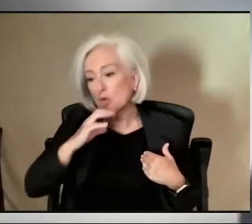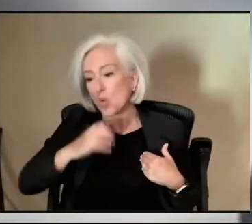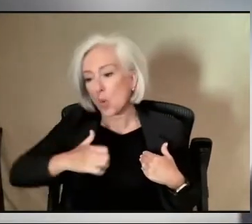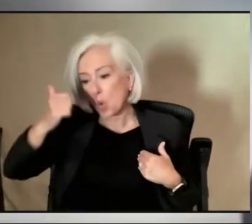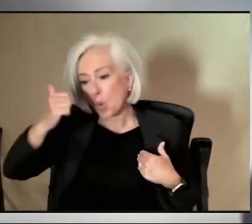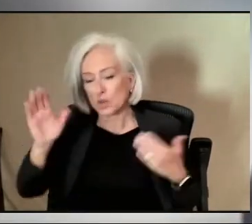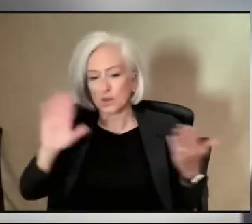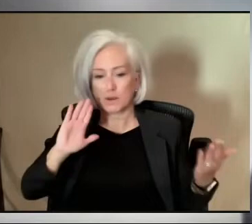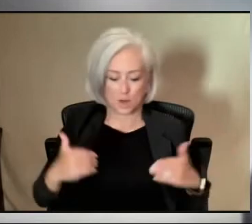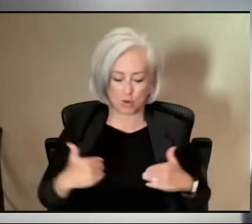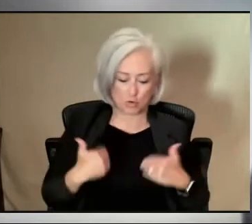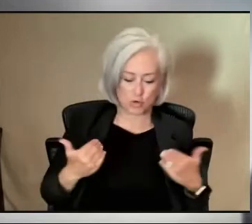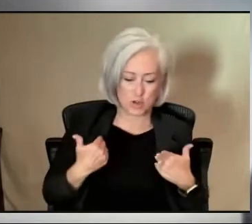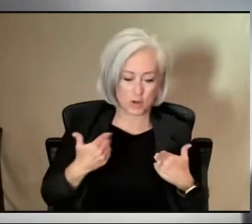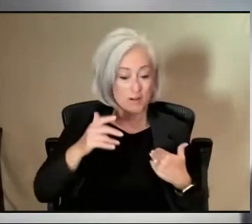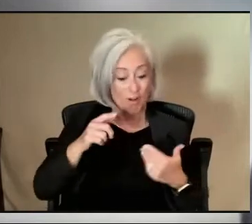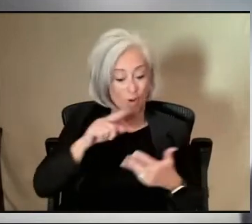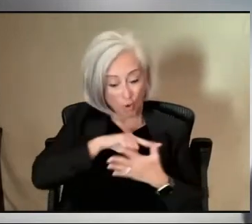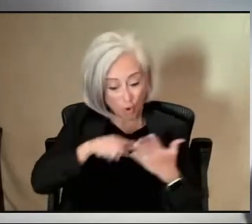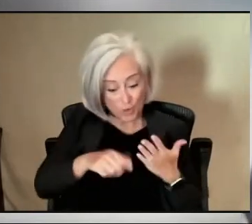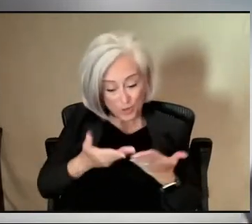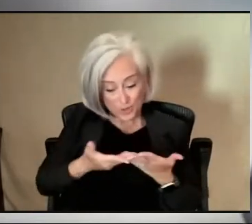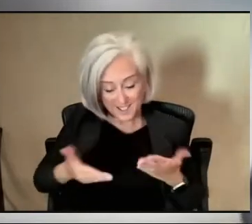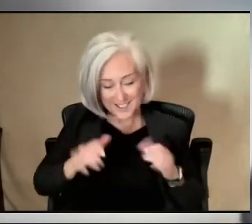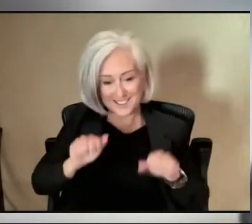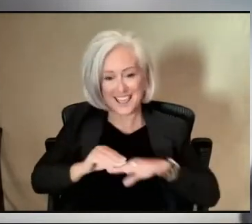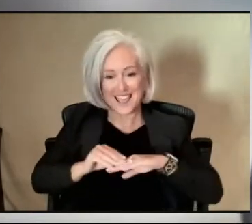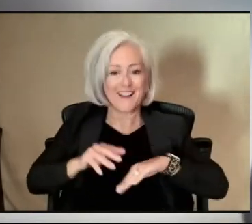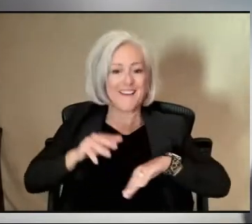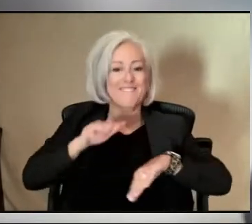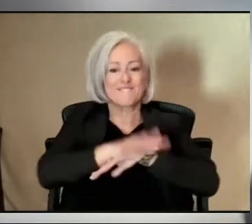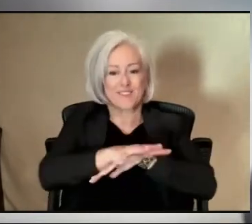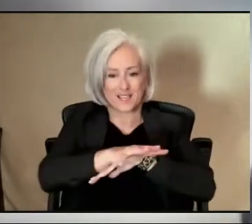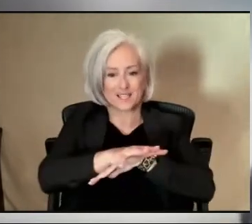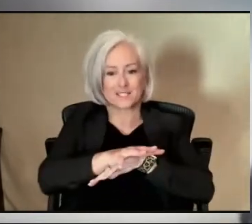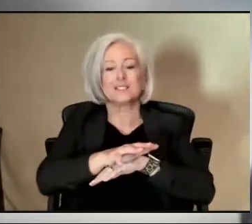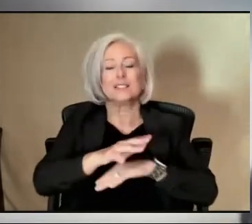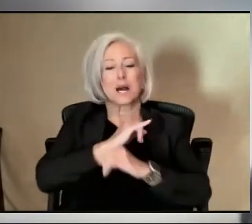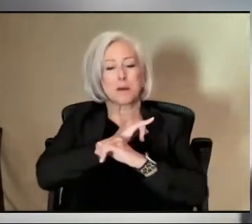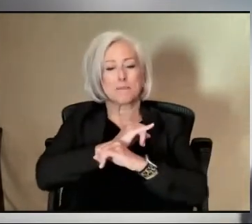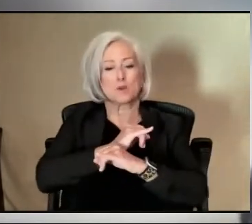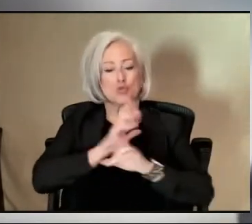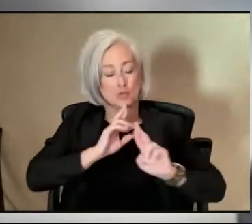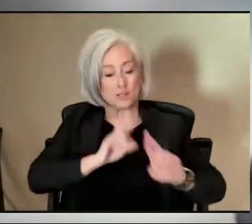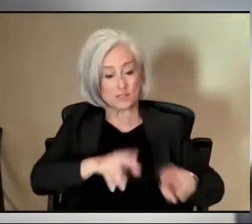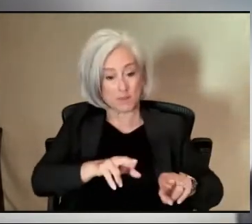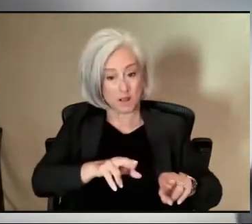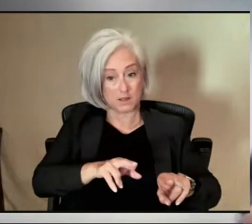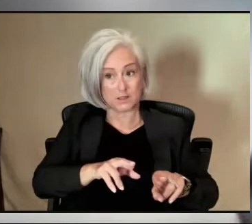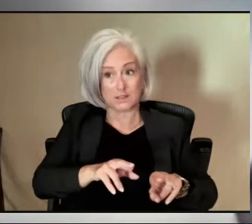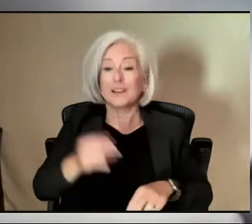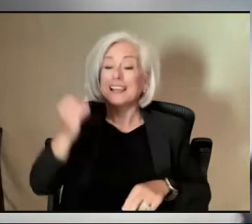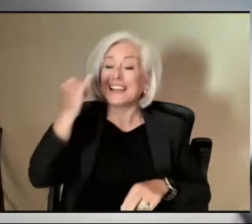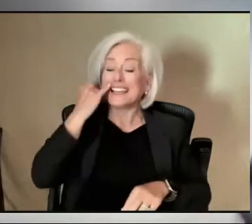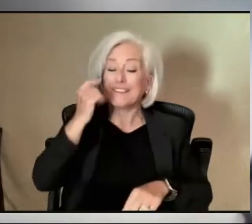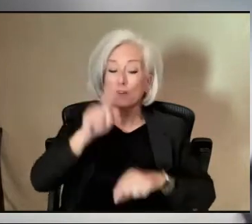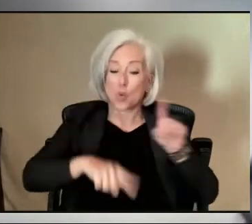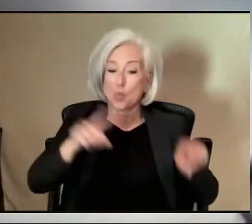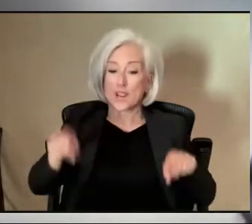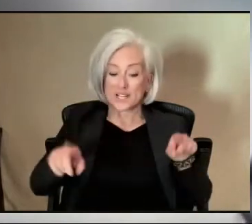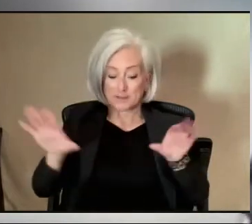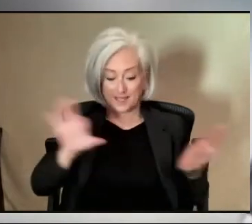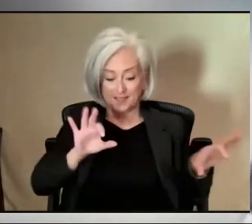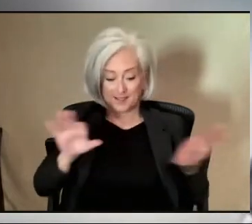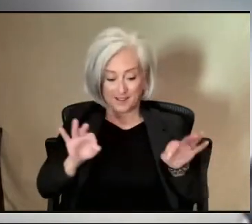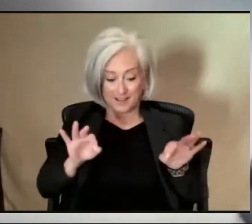might affect your immune response. By randomly assigning people to either group, we level out and tend